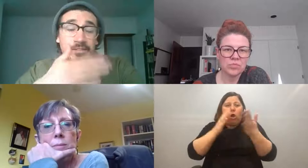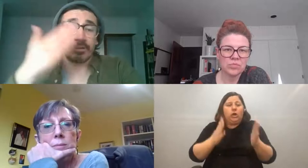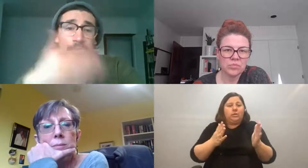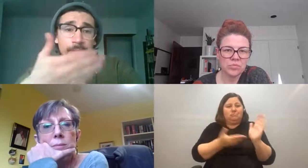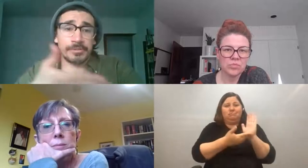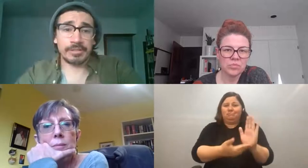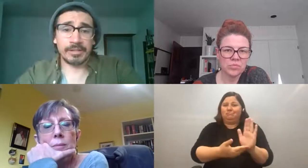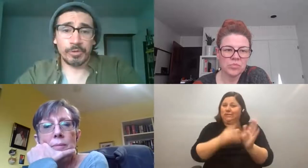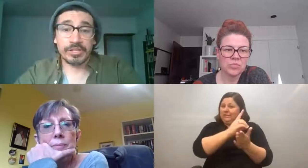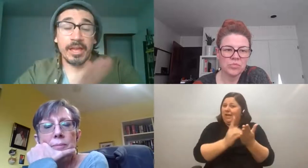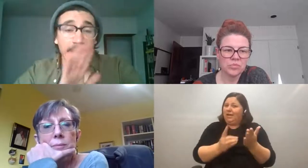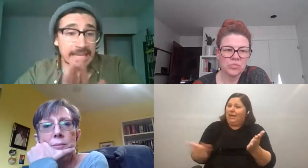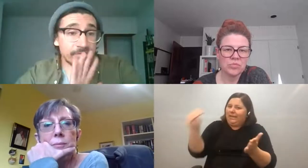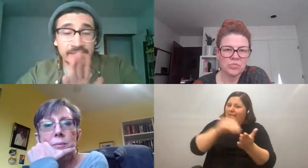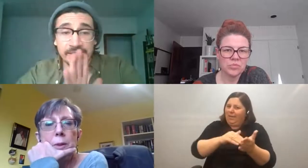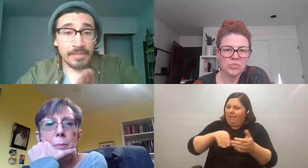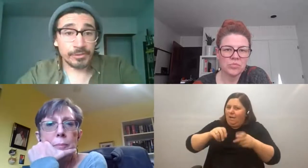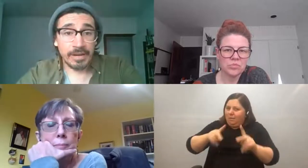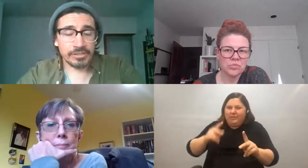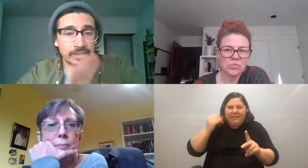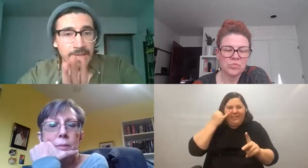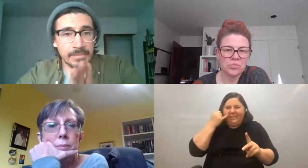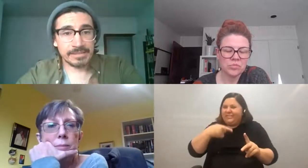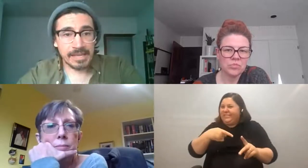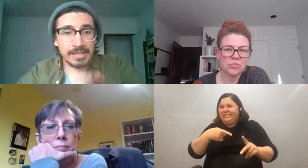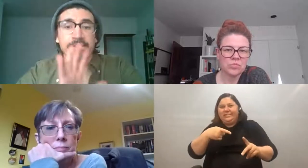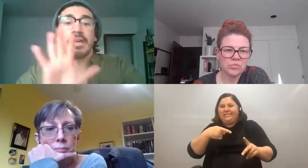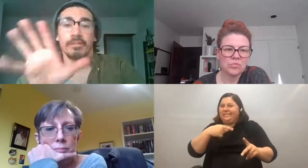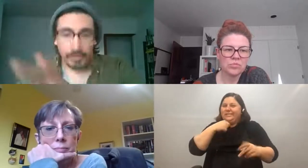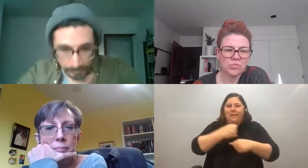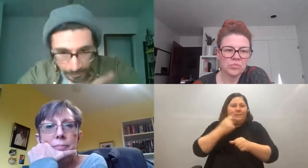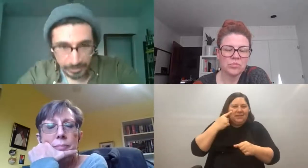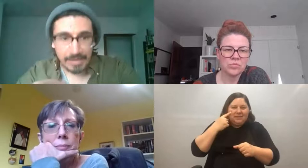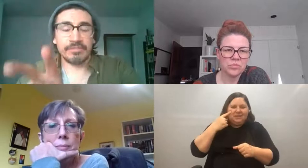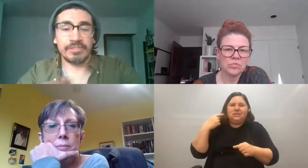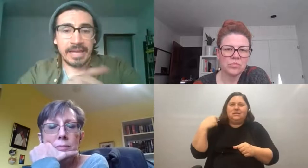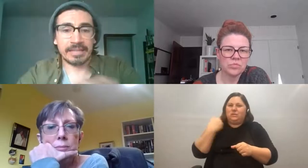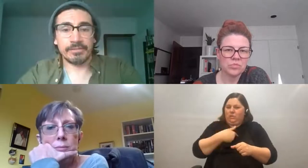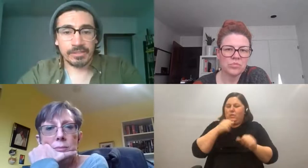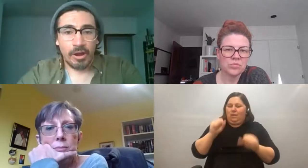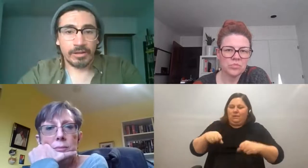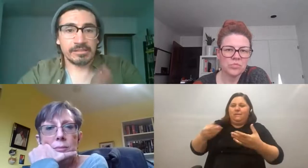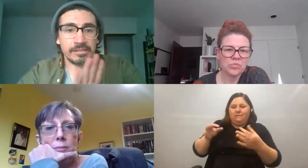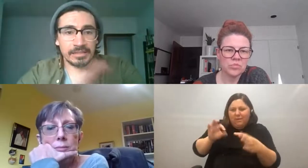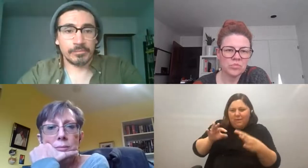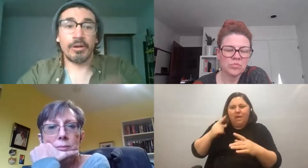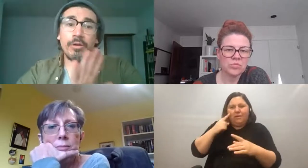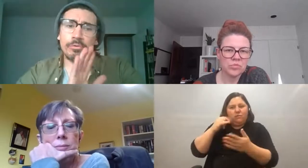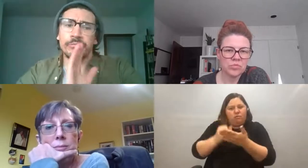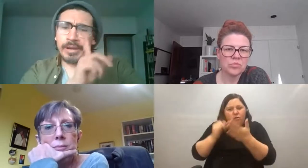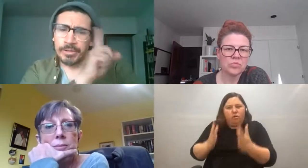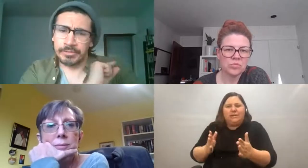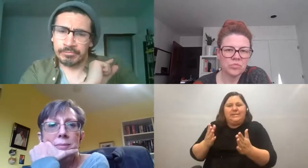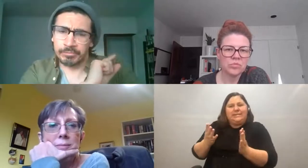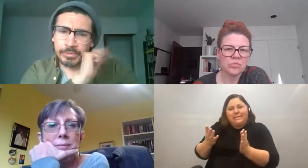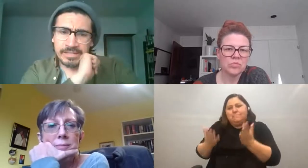that's also another opportunity in which again if this is not the direction that makes sense there can be feedback given to the artist to let them know oh